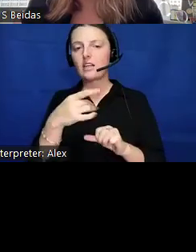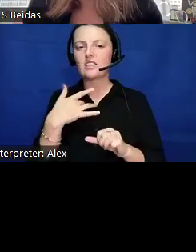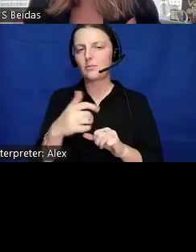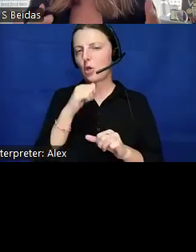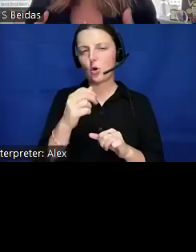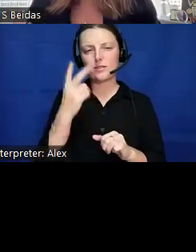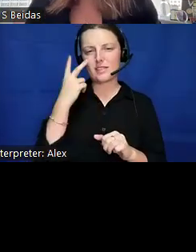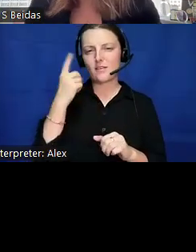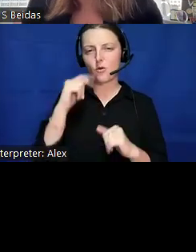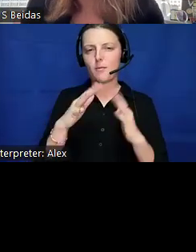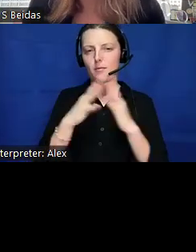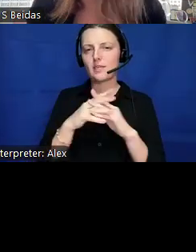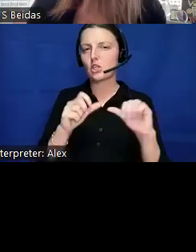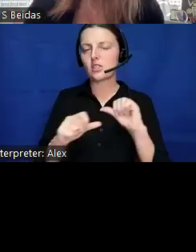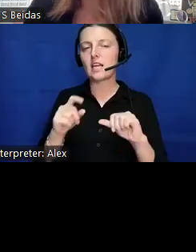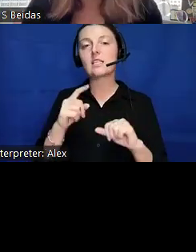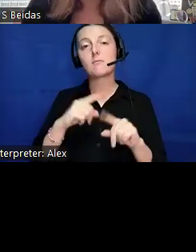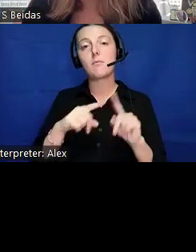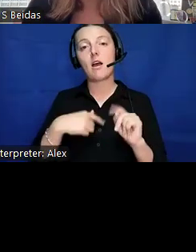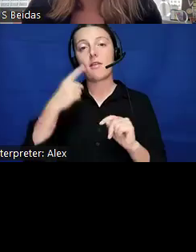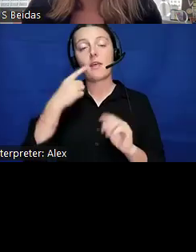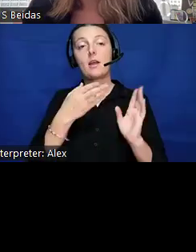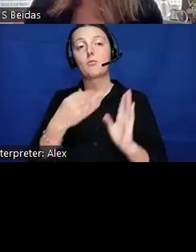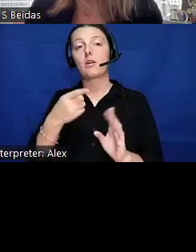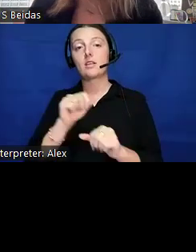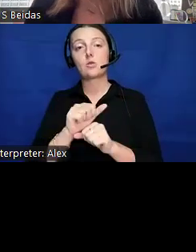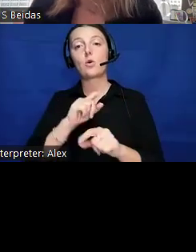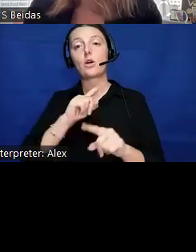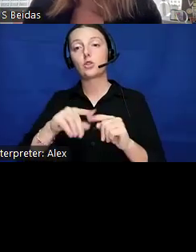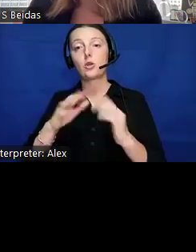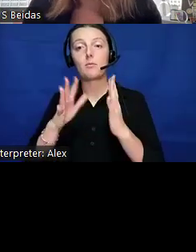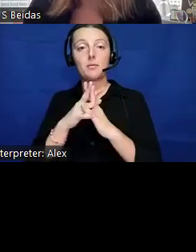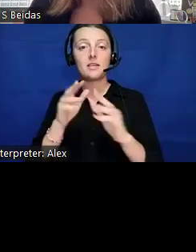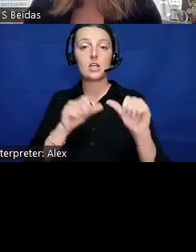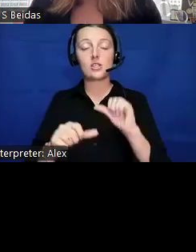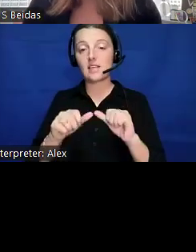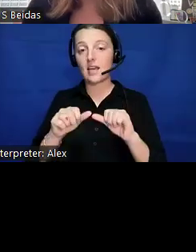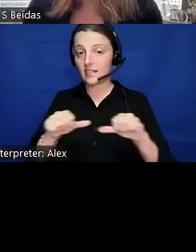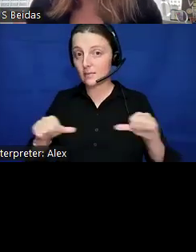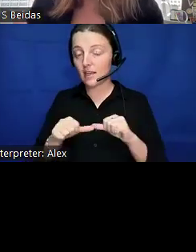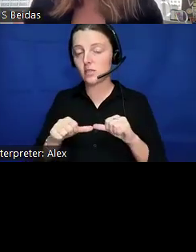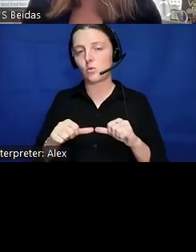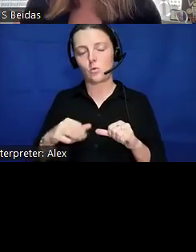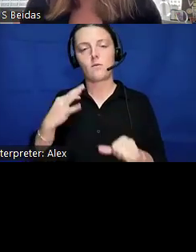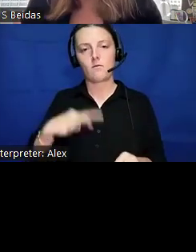implementation science. And so I think bringing some of this work into the implementation science space is really, really valuable.